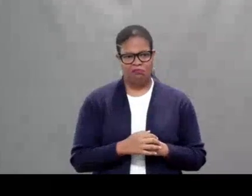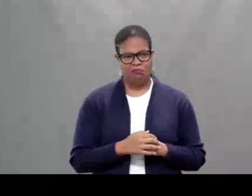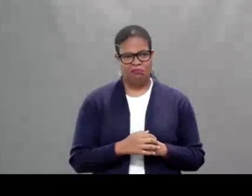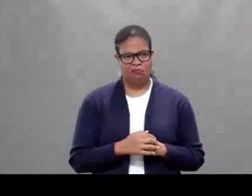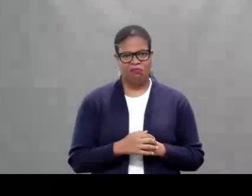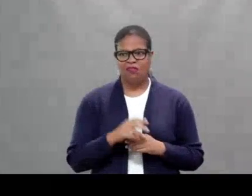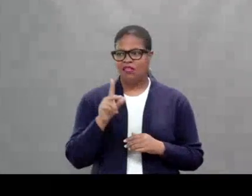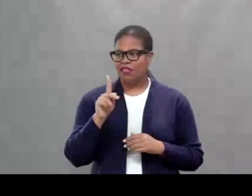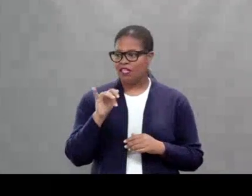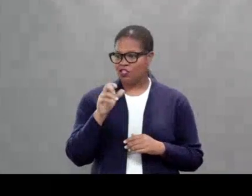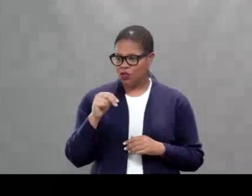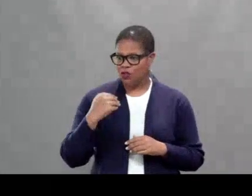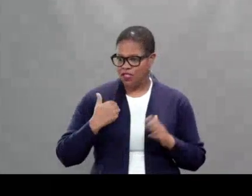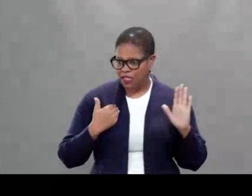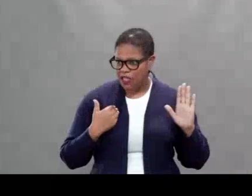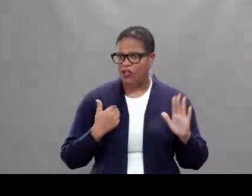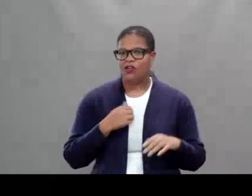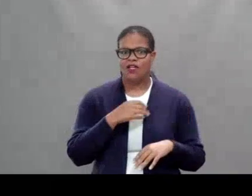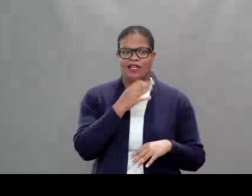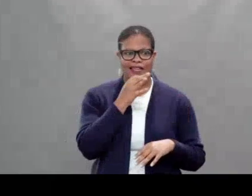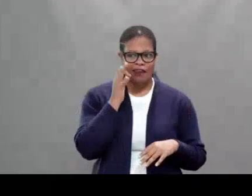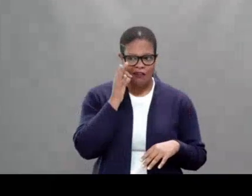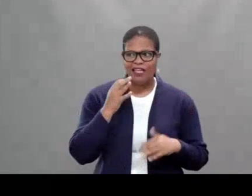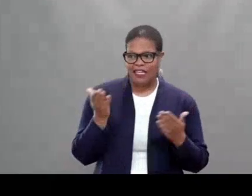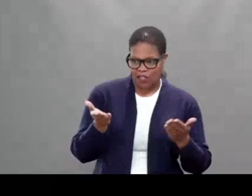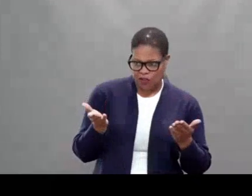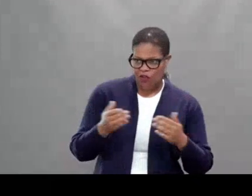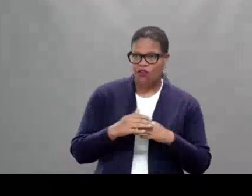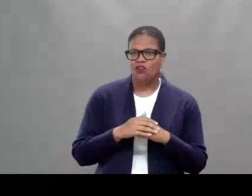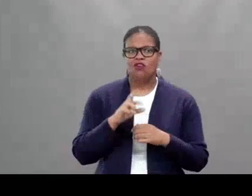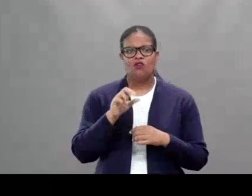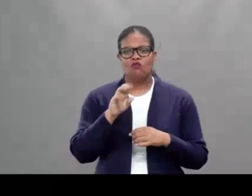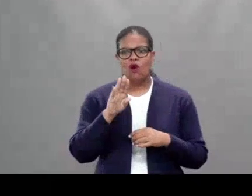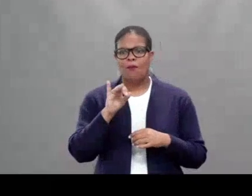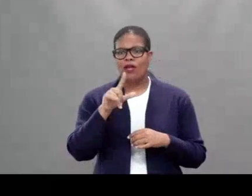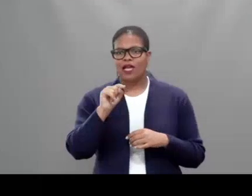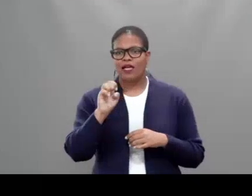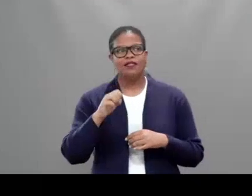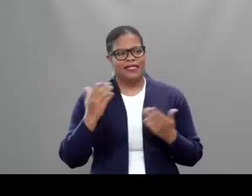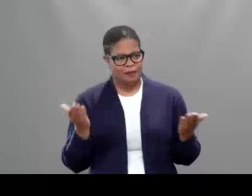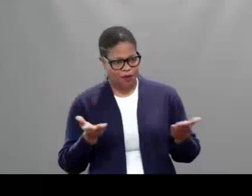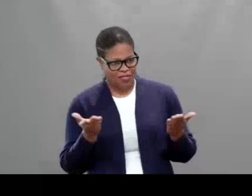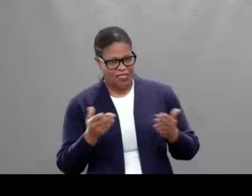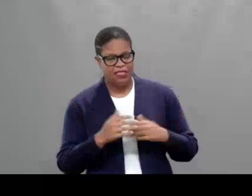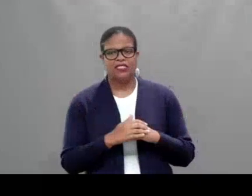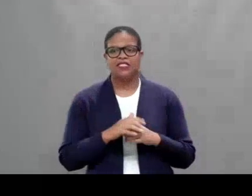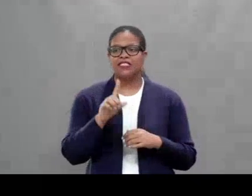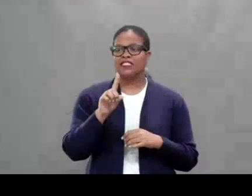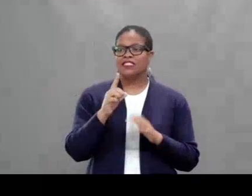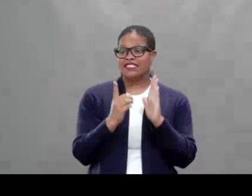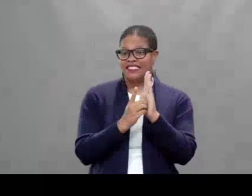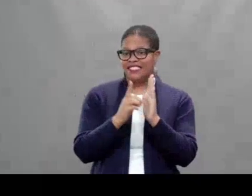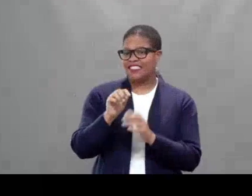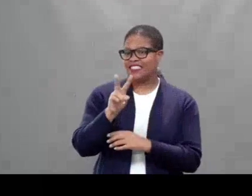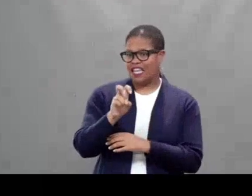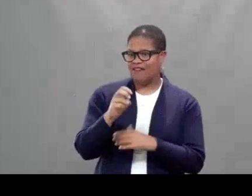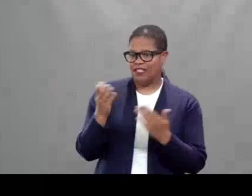Ken Jones here. Gary, present. Present Gary. Rob Goyette. Present. Dave Dolan.